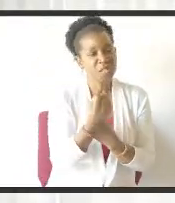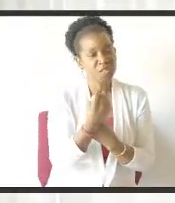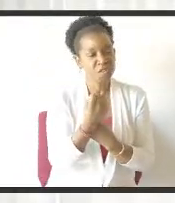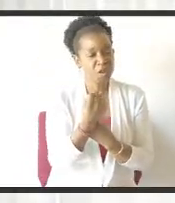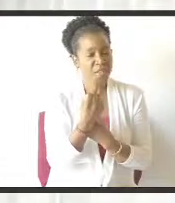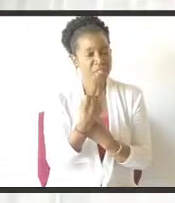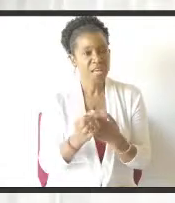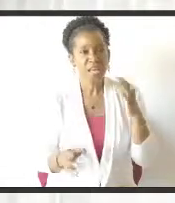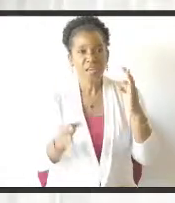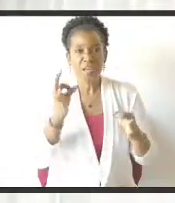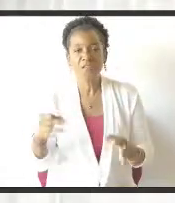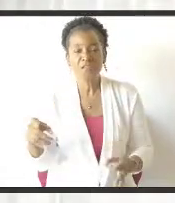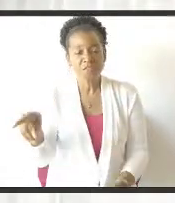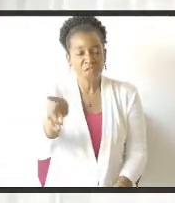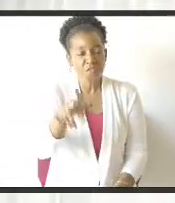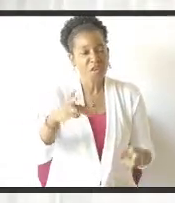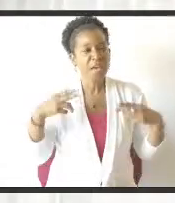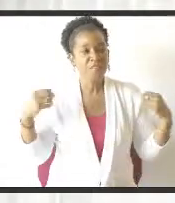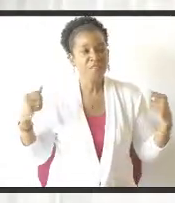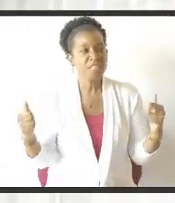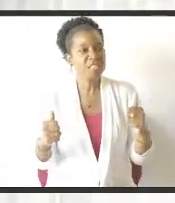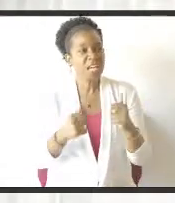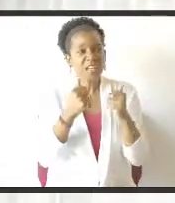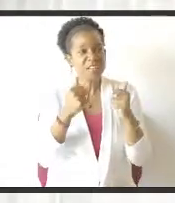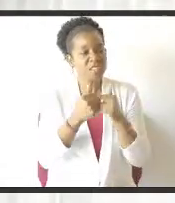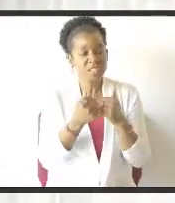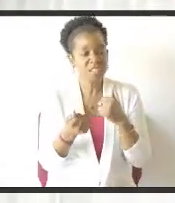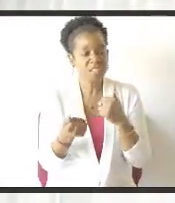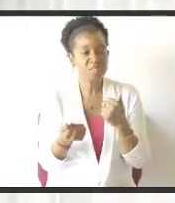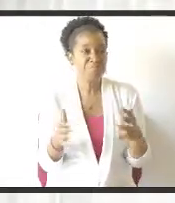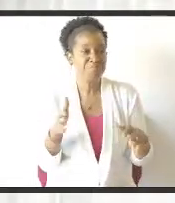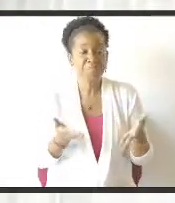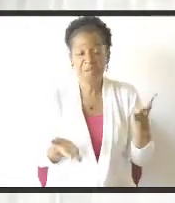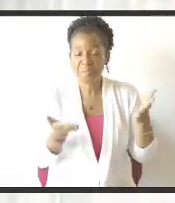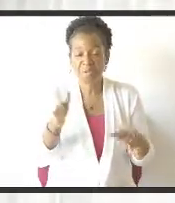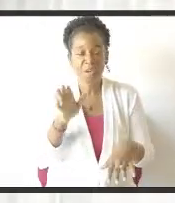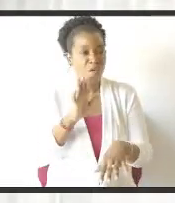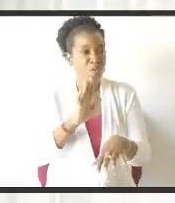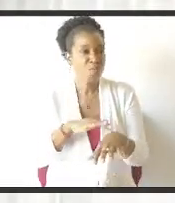so that you might get what you would like?